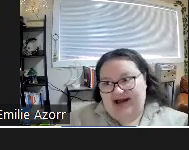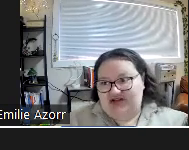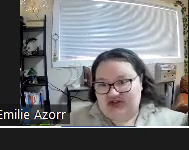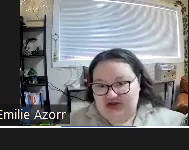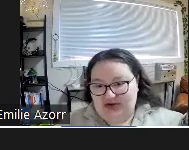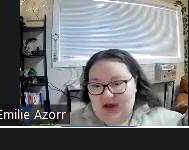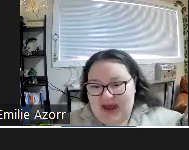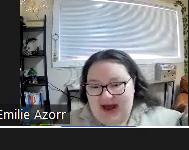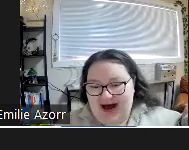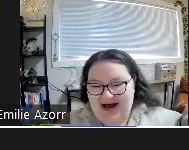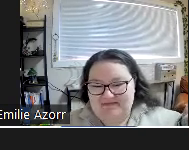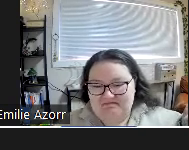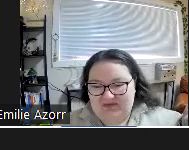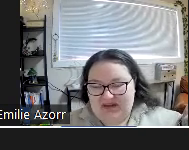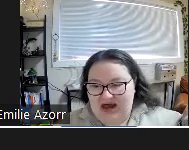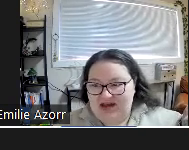I contact to